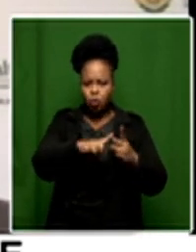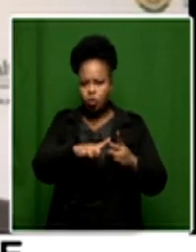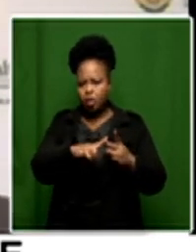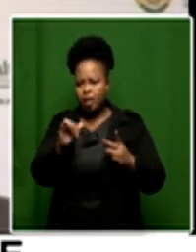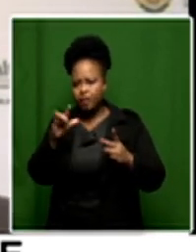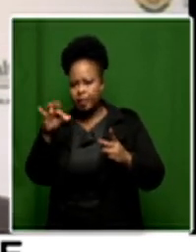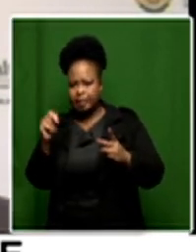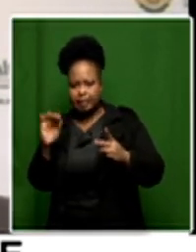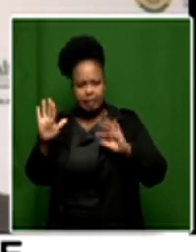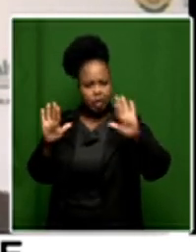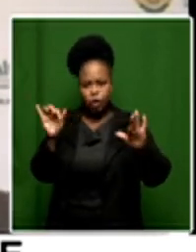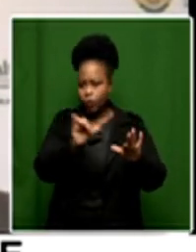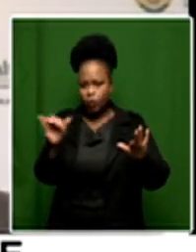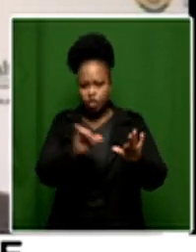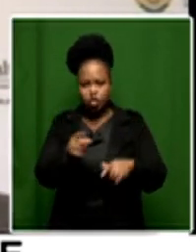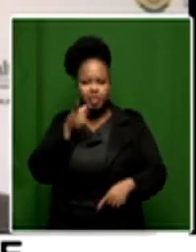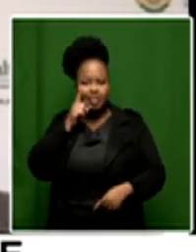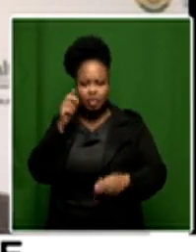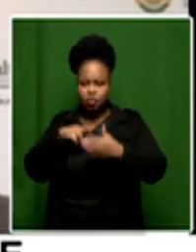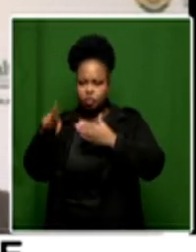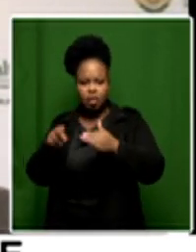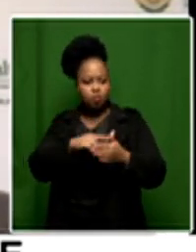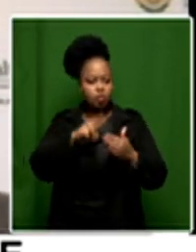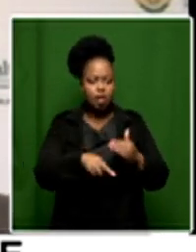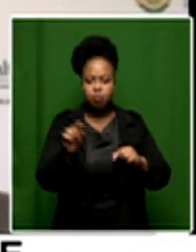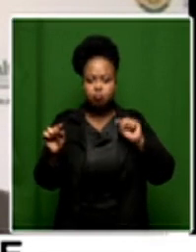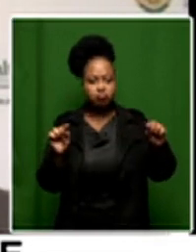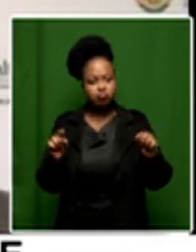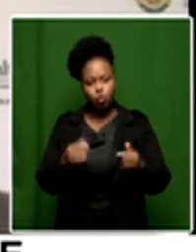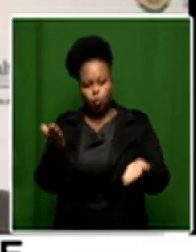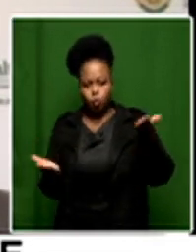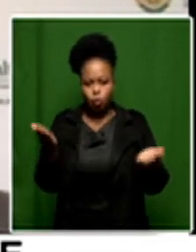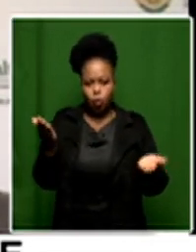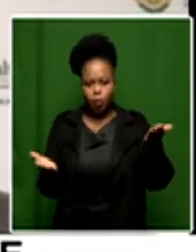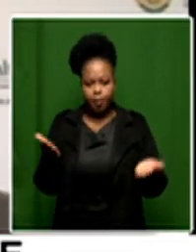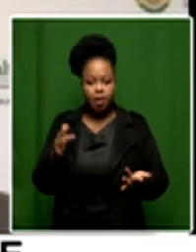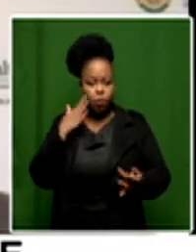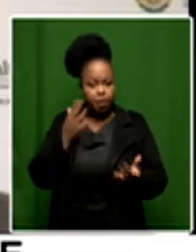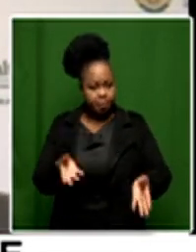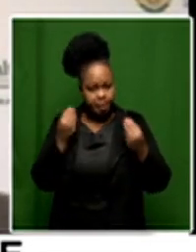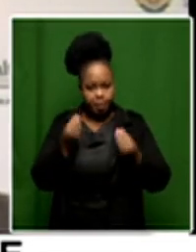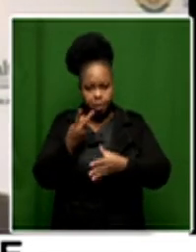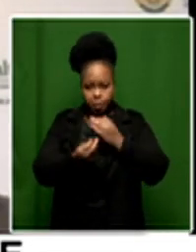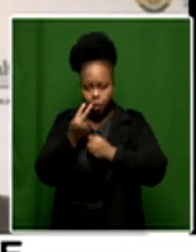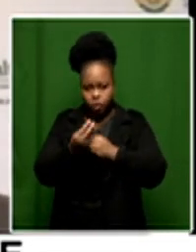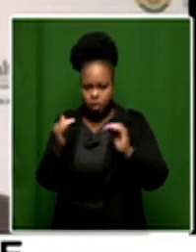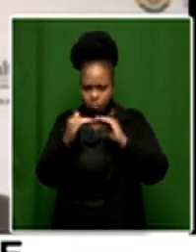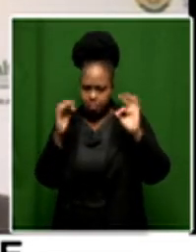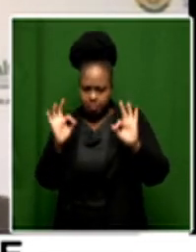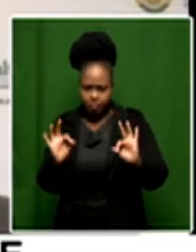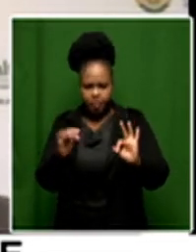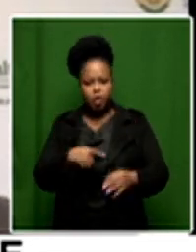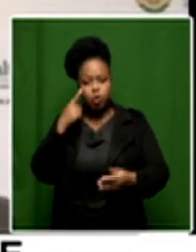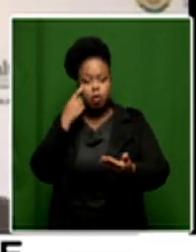who would have got the placebo. Then you must look at the results afterward. When you get those kinds of results, then you are able to say, okay, now